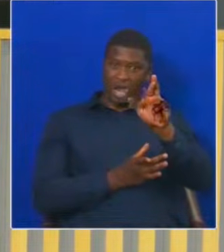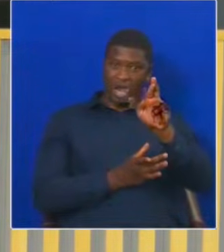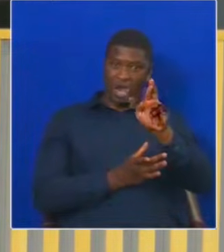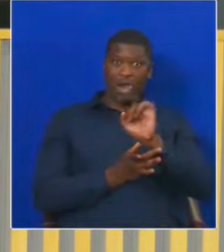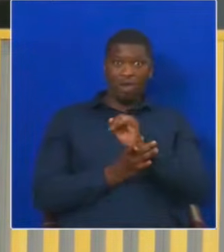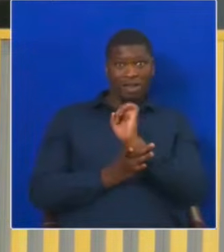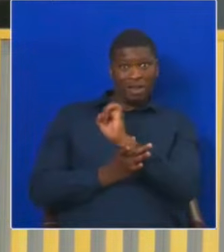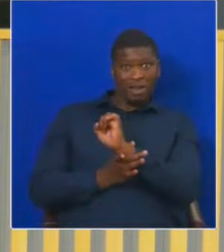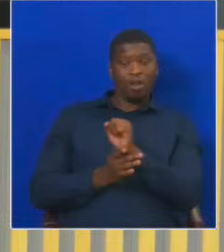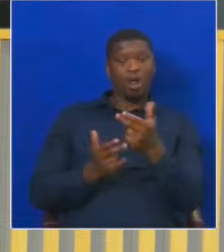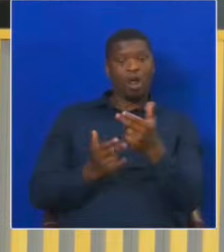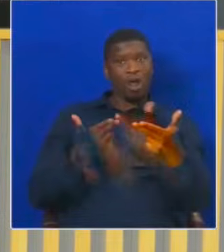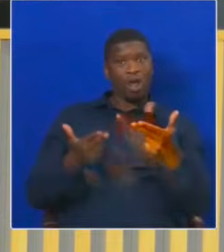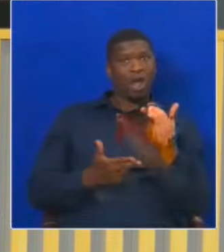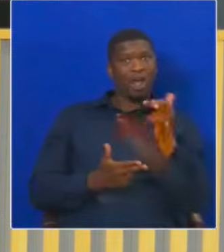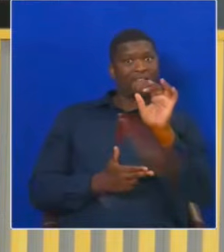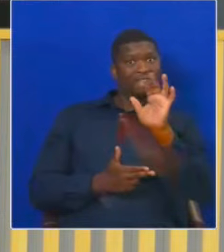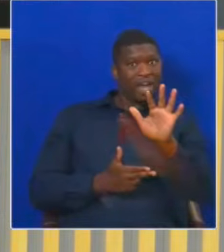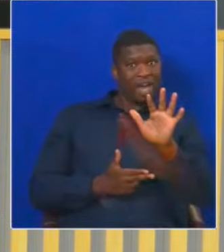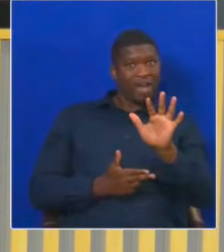1 MacBook,